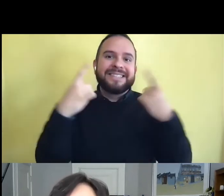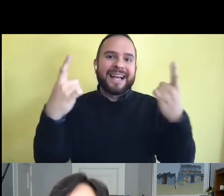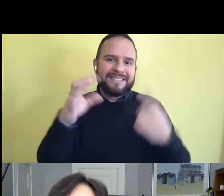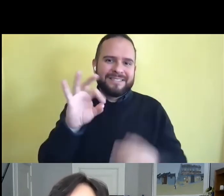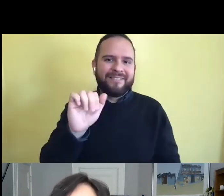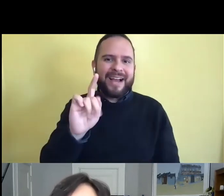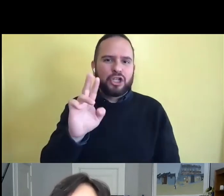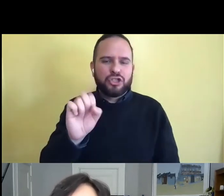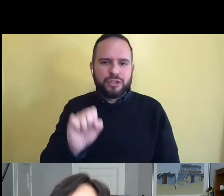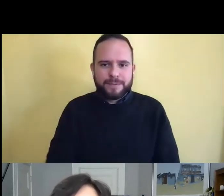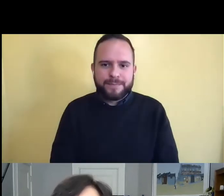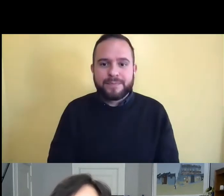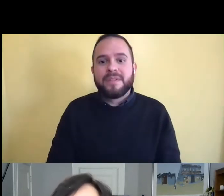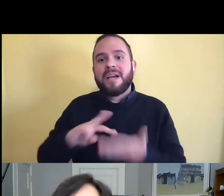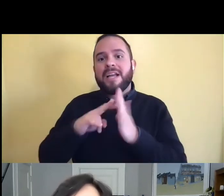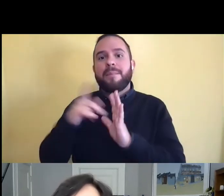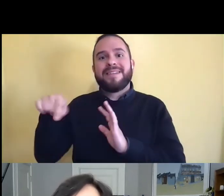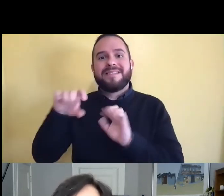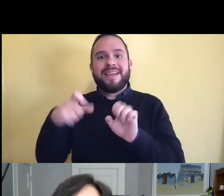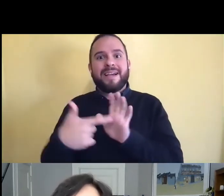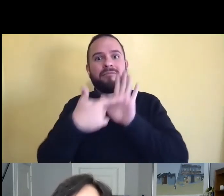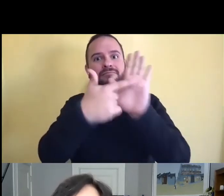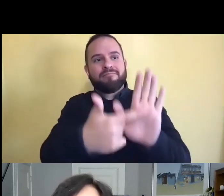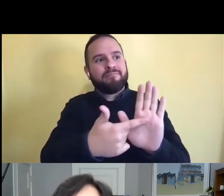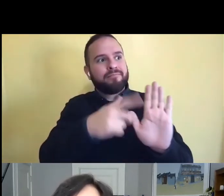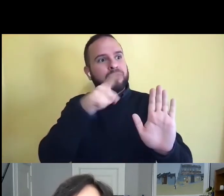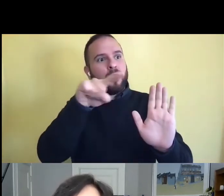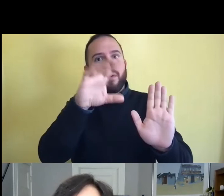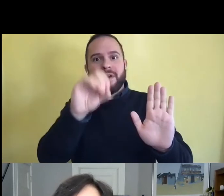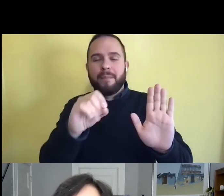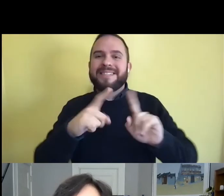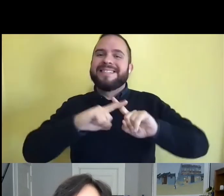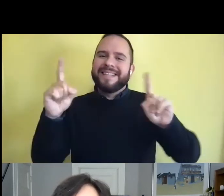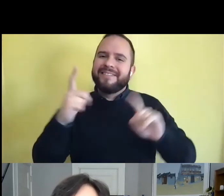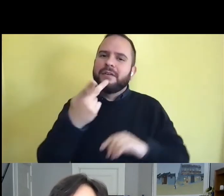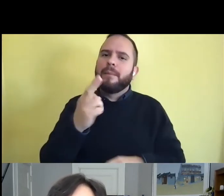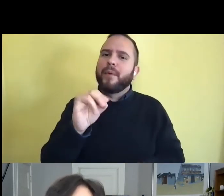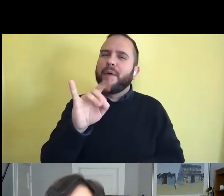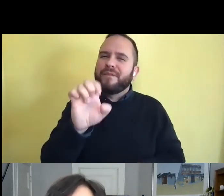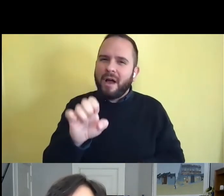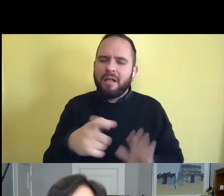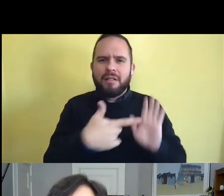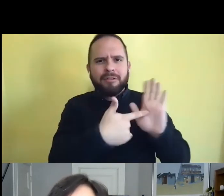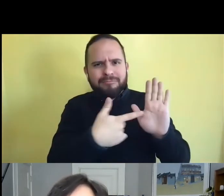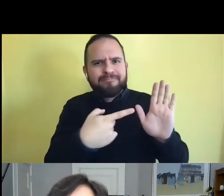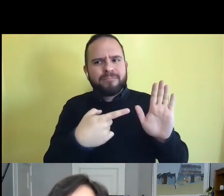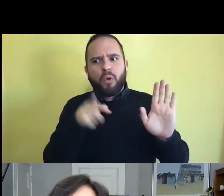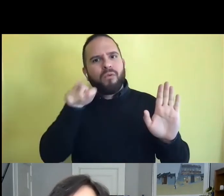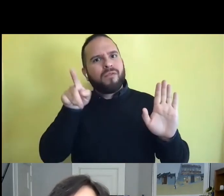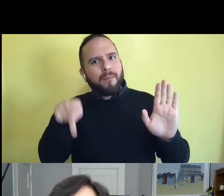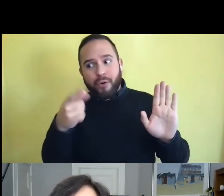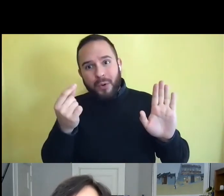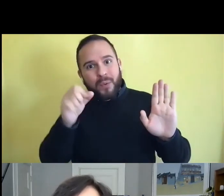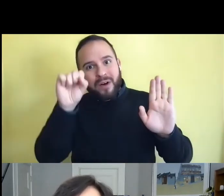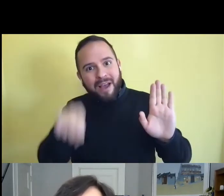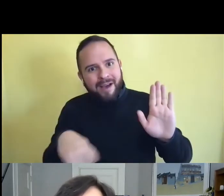hiring companies a different kind of a profile or narratives than, say, in the past. So again,